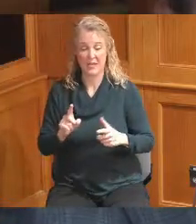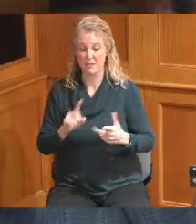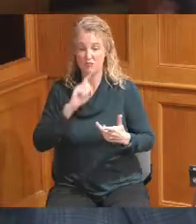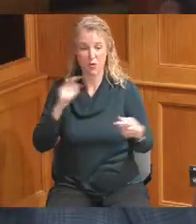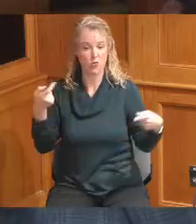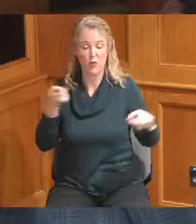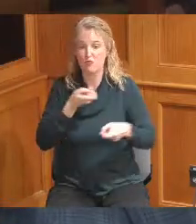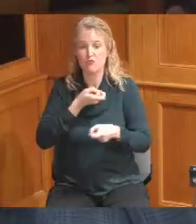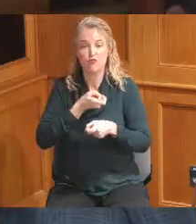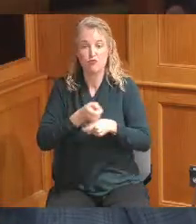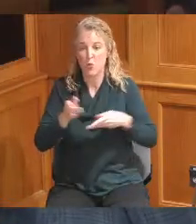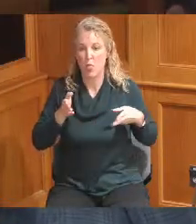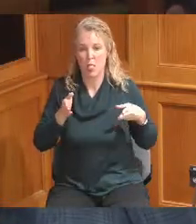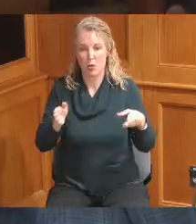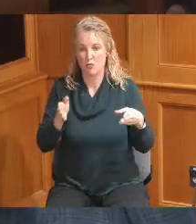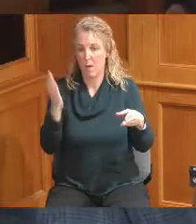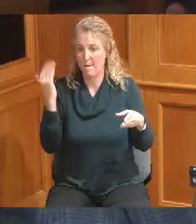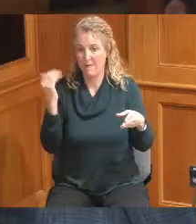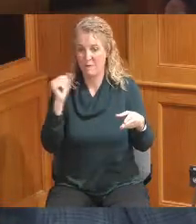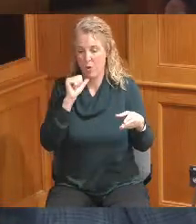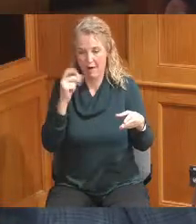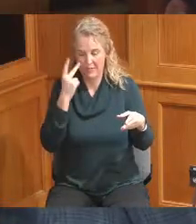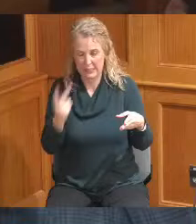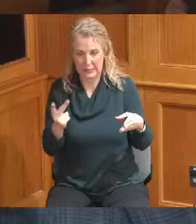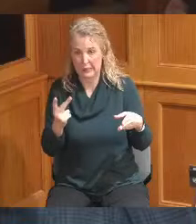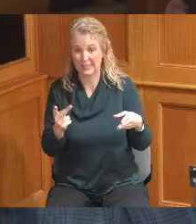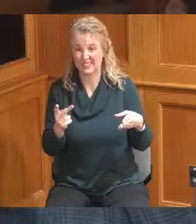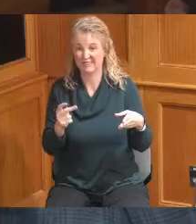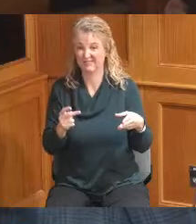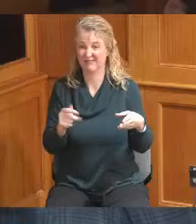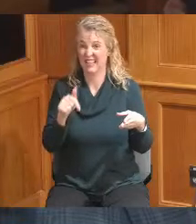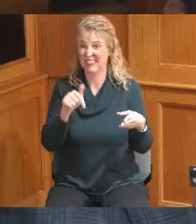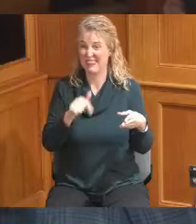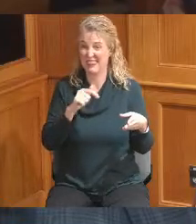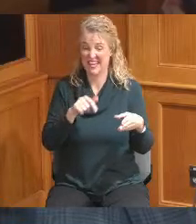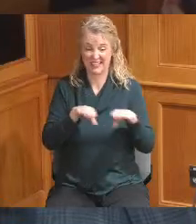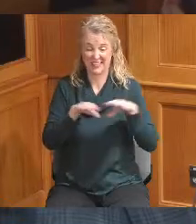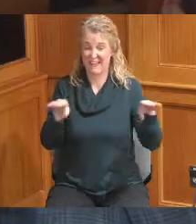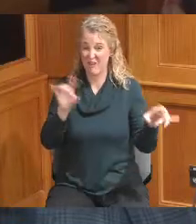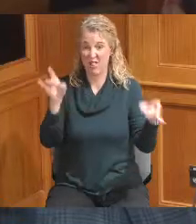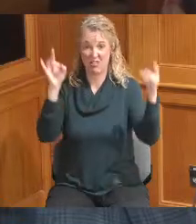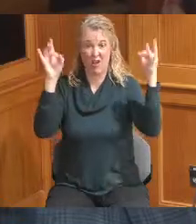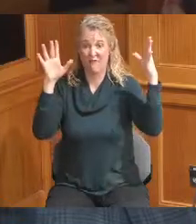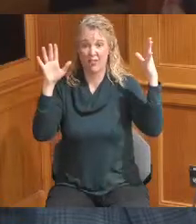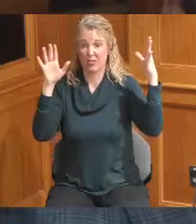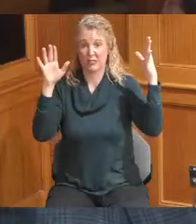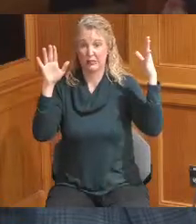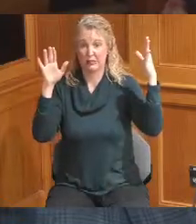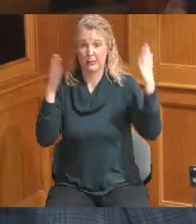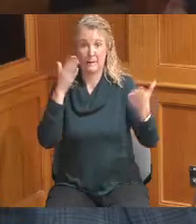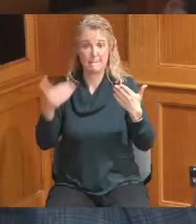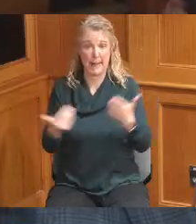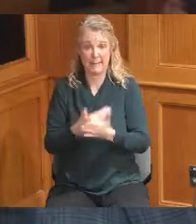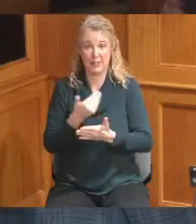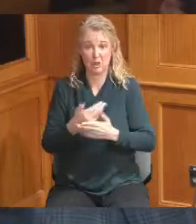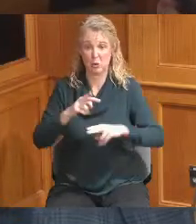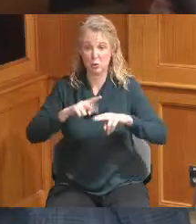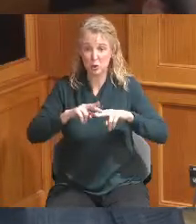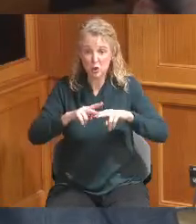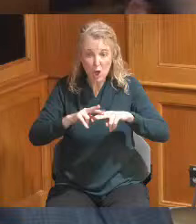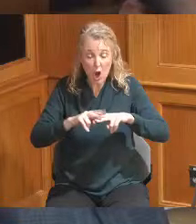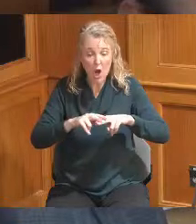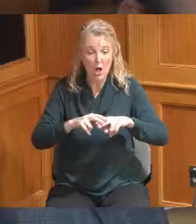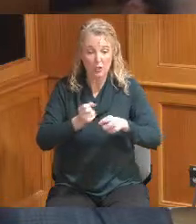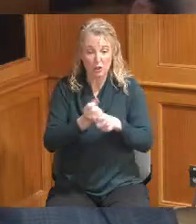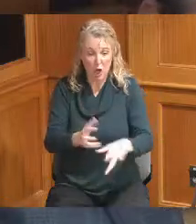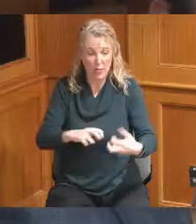we've never had that before. We've had potholes, but not a takeover like we got going on. I don't know if do we have a new salt that's out that's tearing